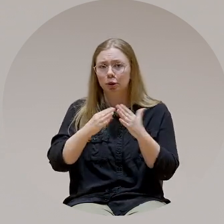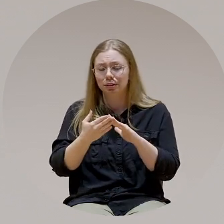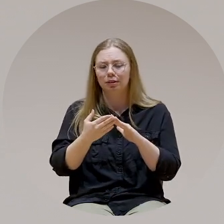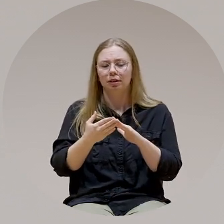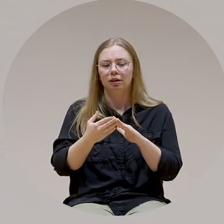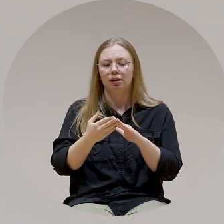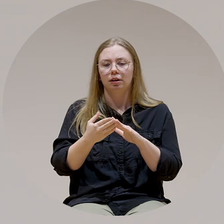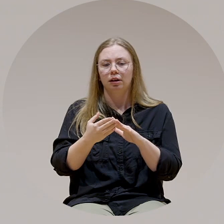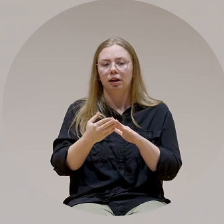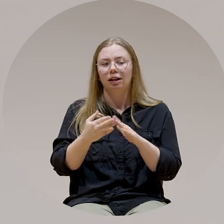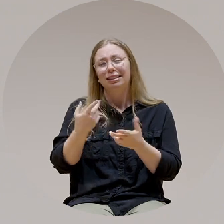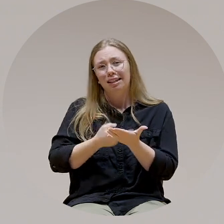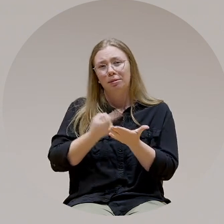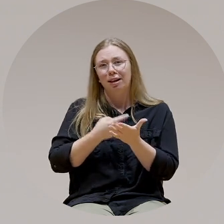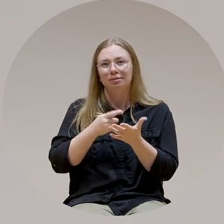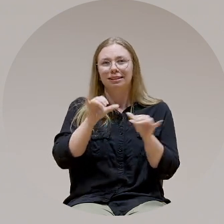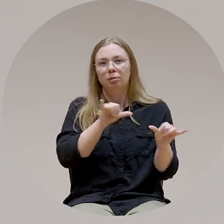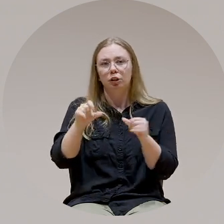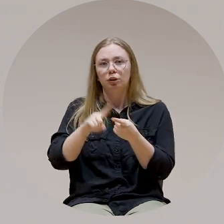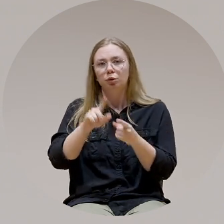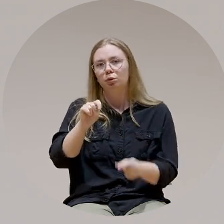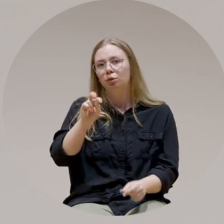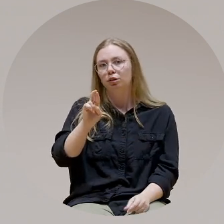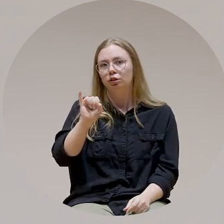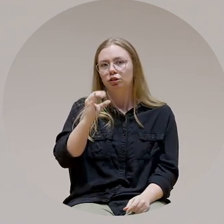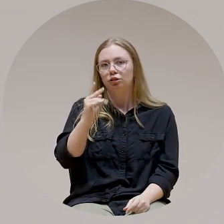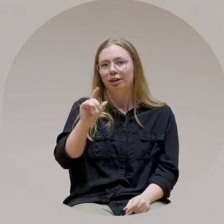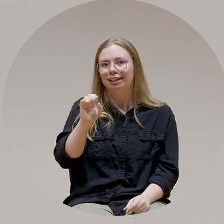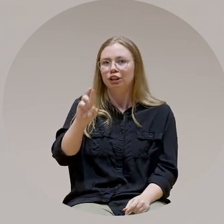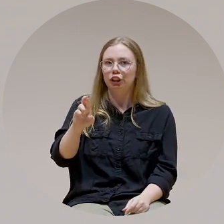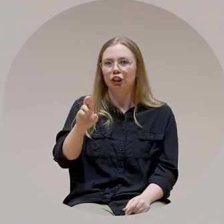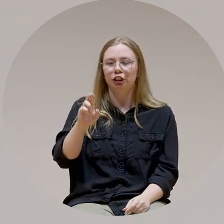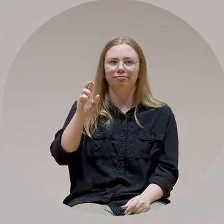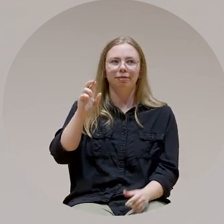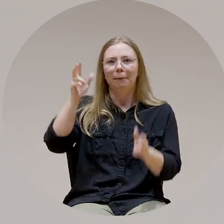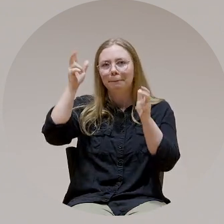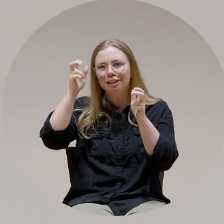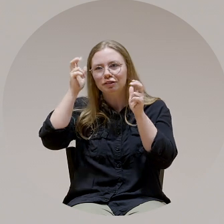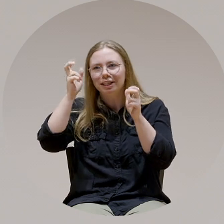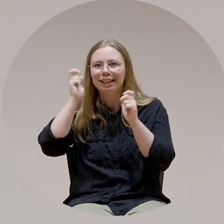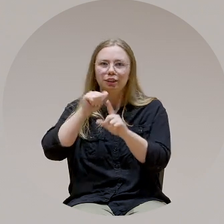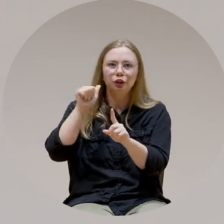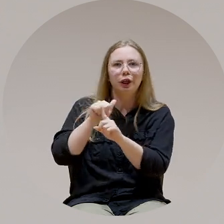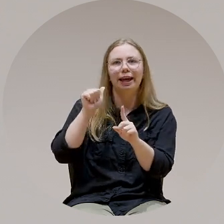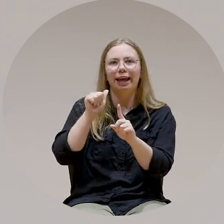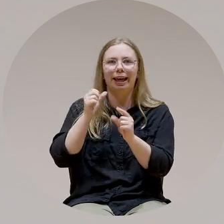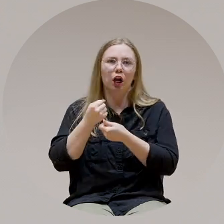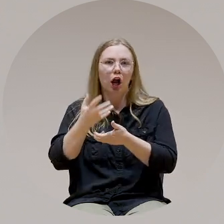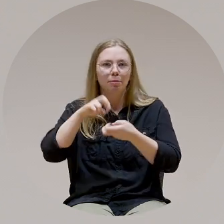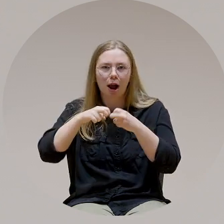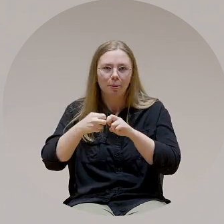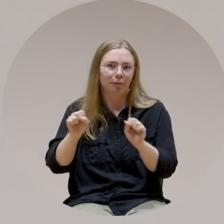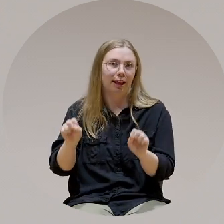kind of akin to a trickster figure, right? Where they are mischievous, they can cause problems,